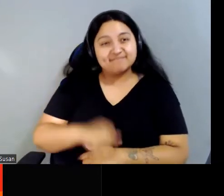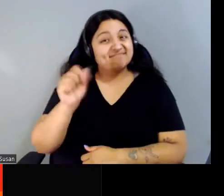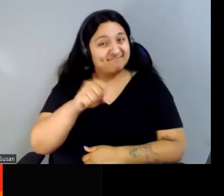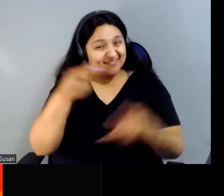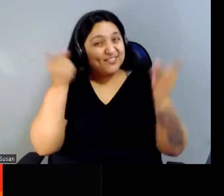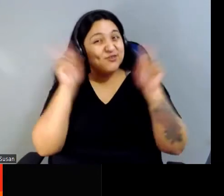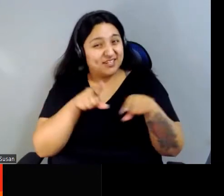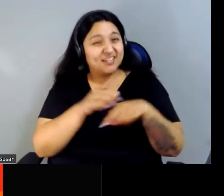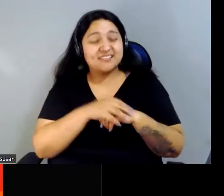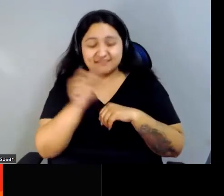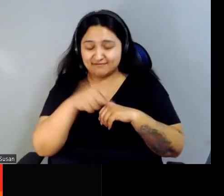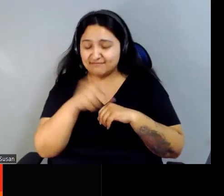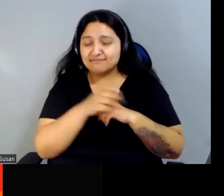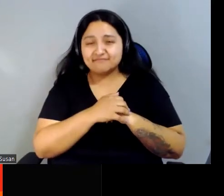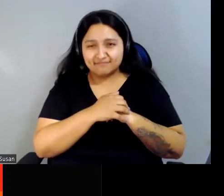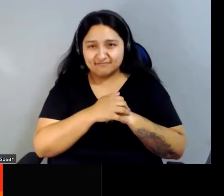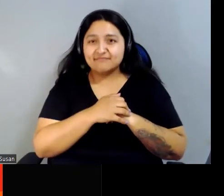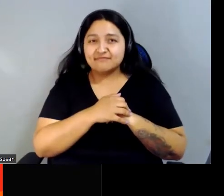know, yes.